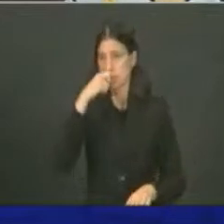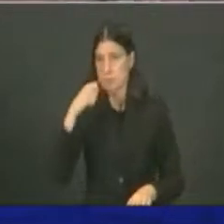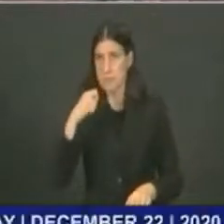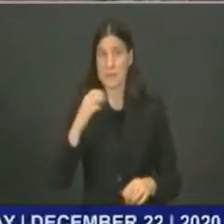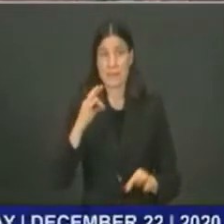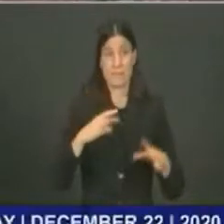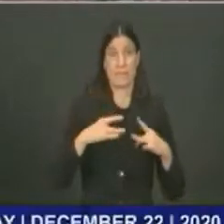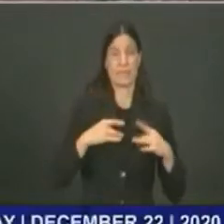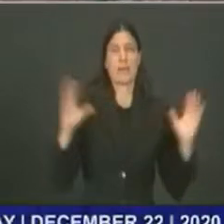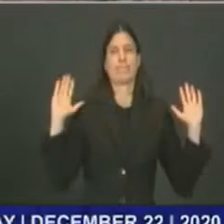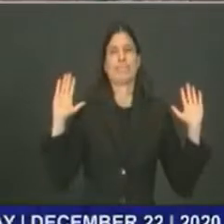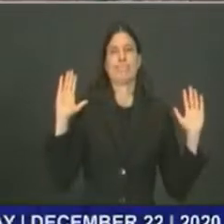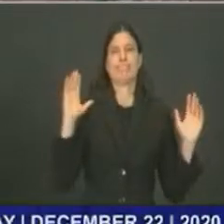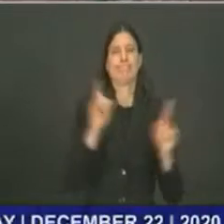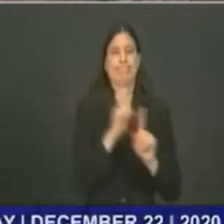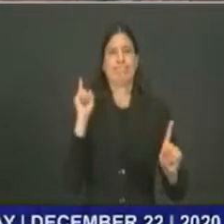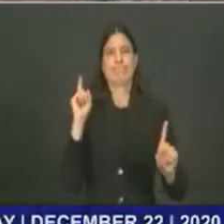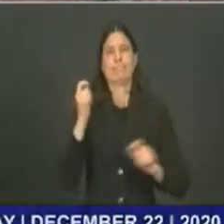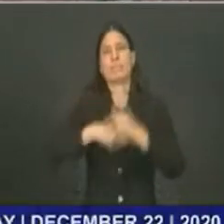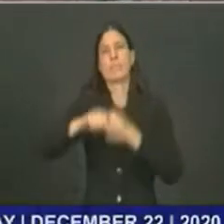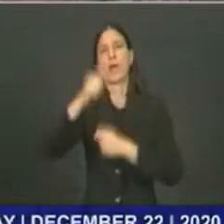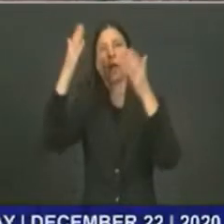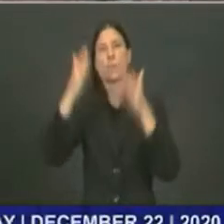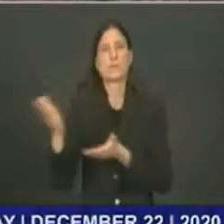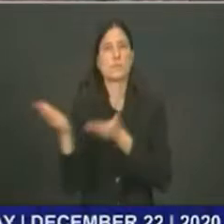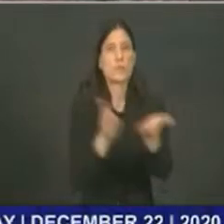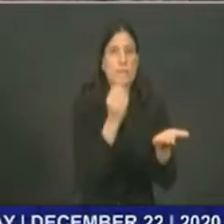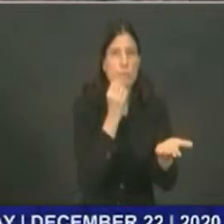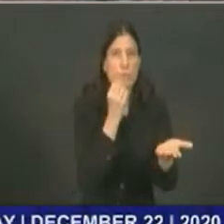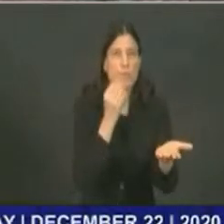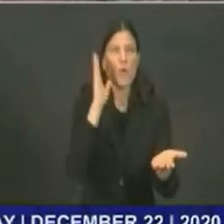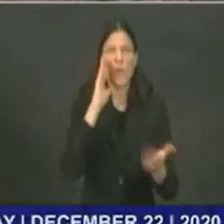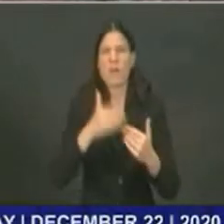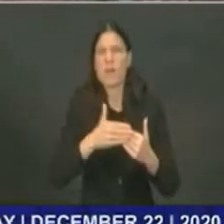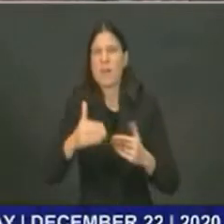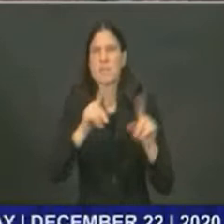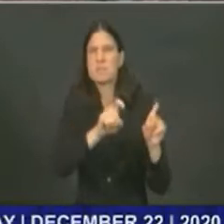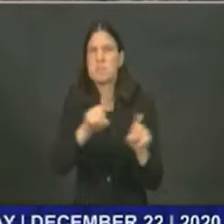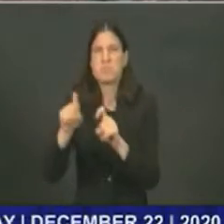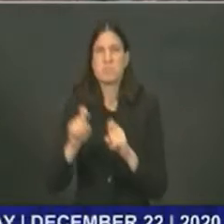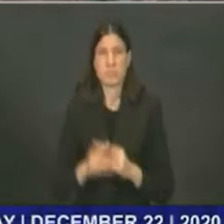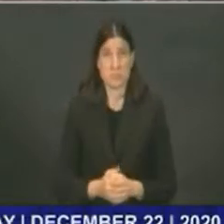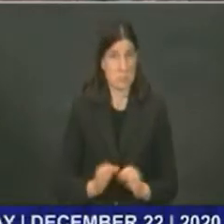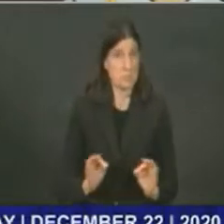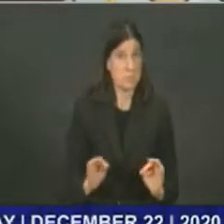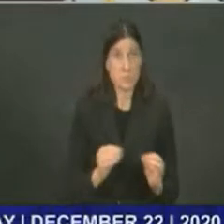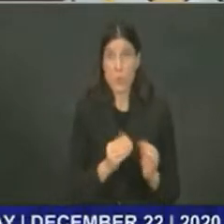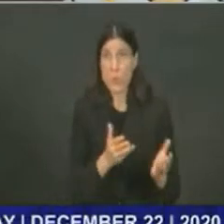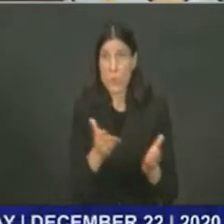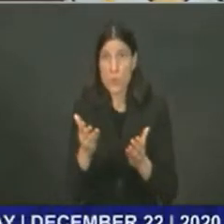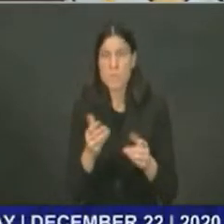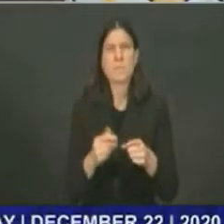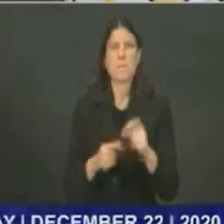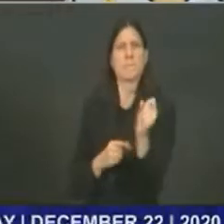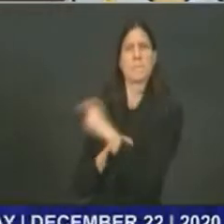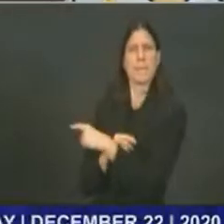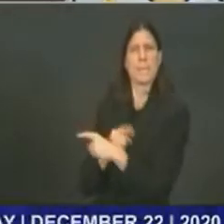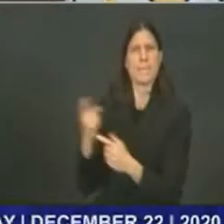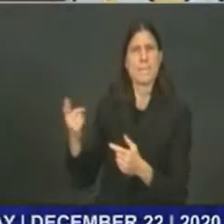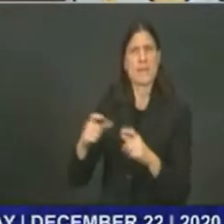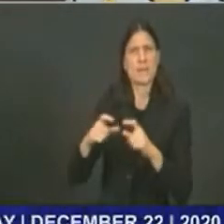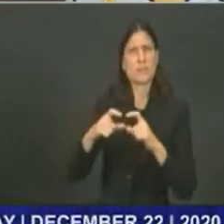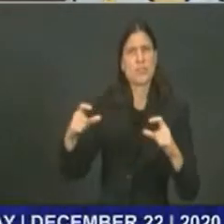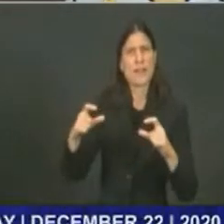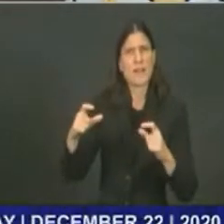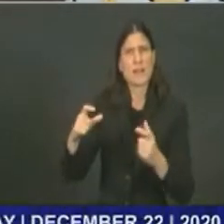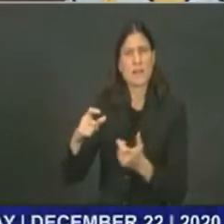more. Okay, follow up, sir. Are there still checks in process for Yes. these people? Yes. Is there a date certain,